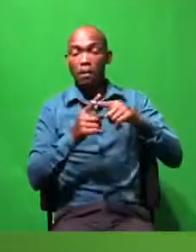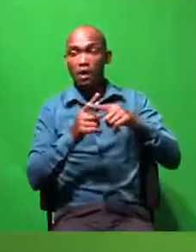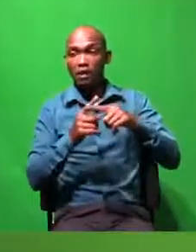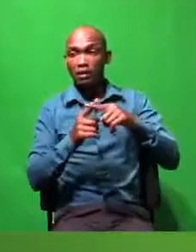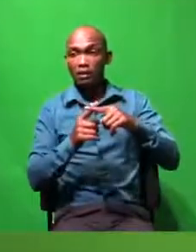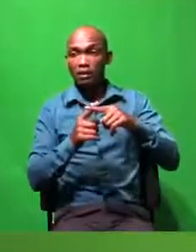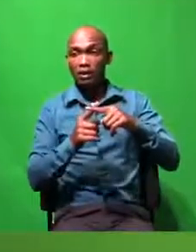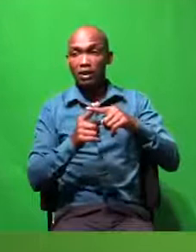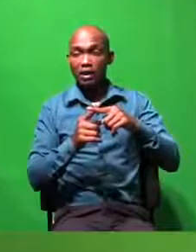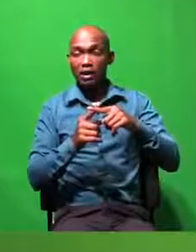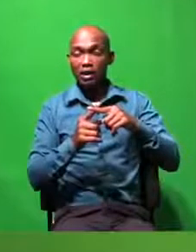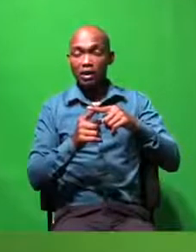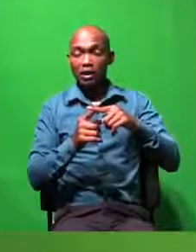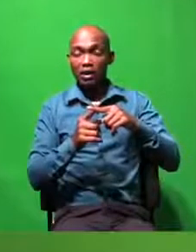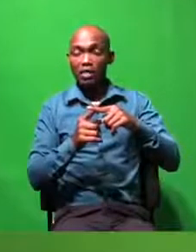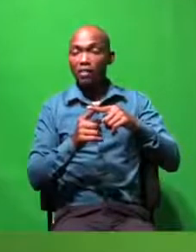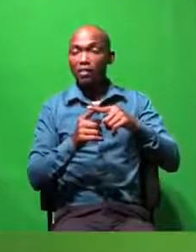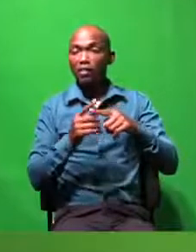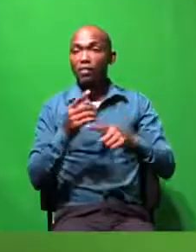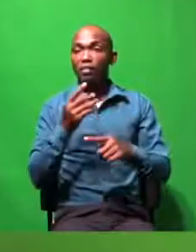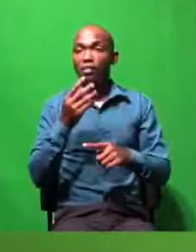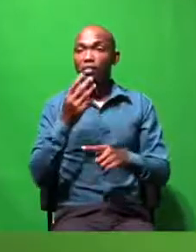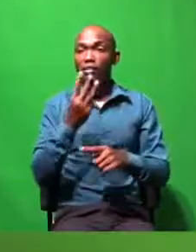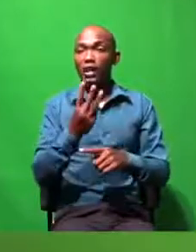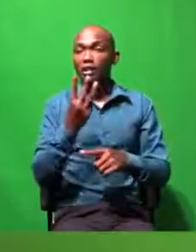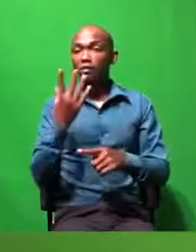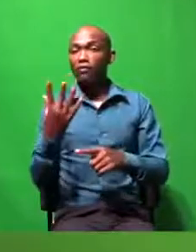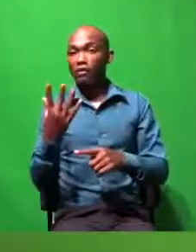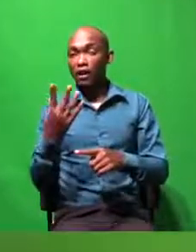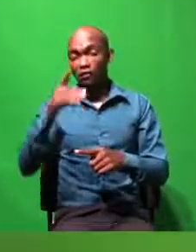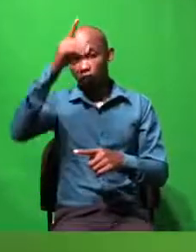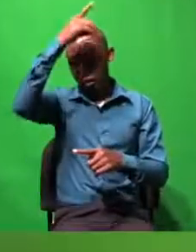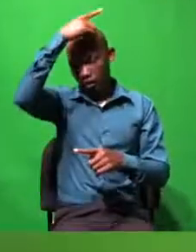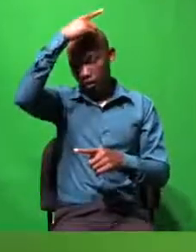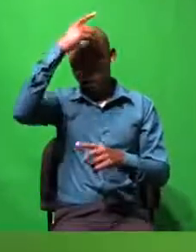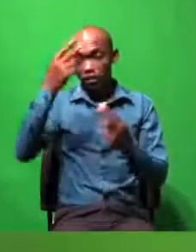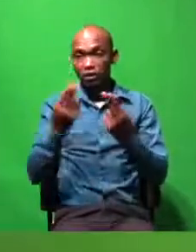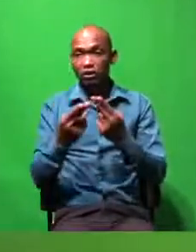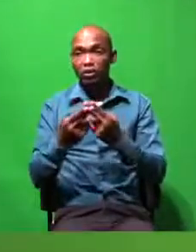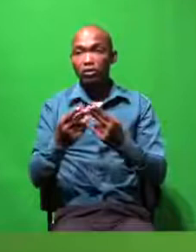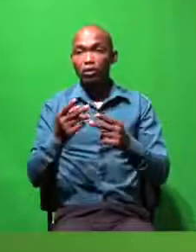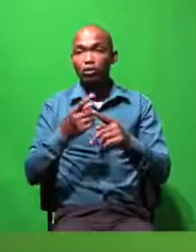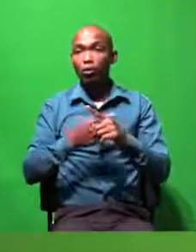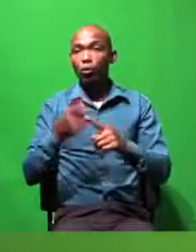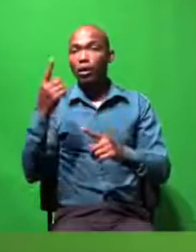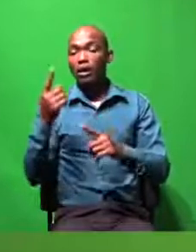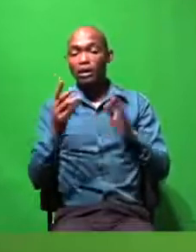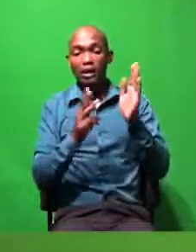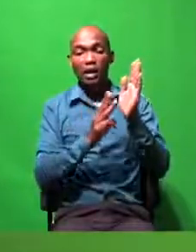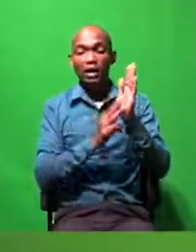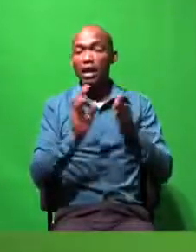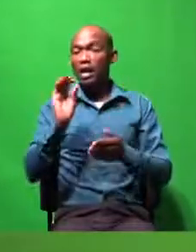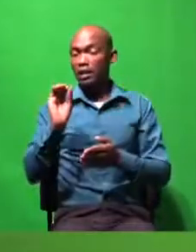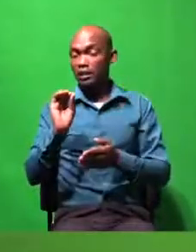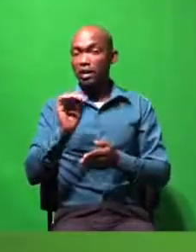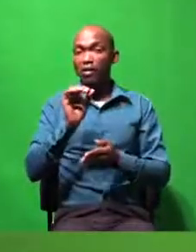plus 35 degrees is equal to 180 degrees. Then the